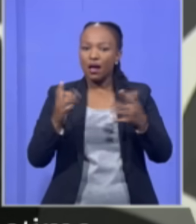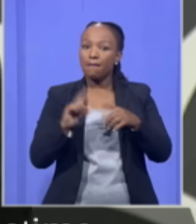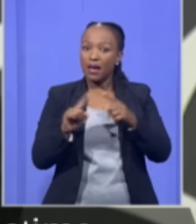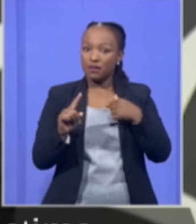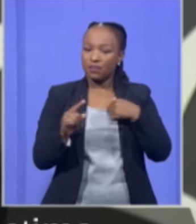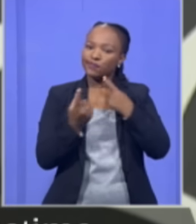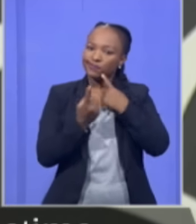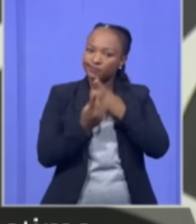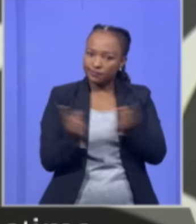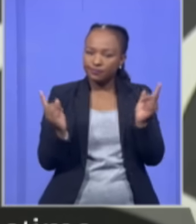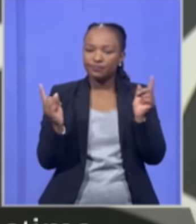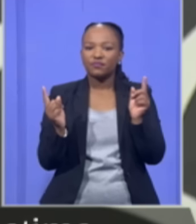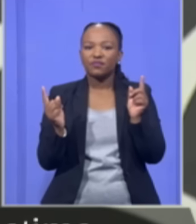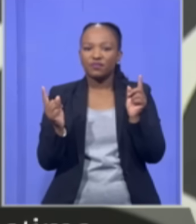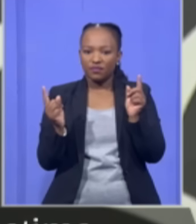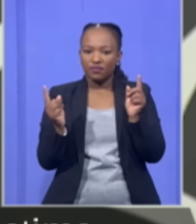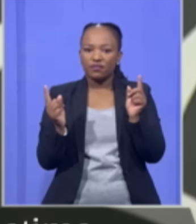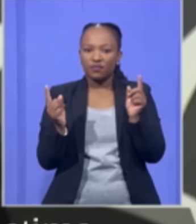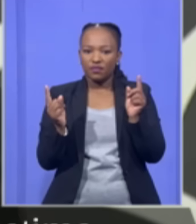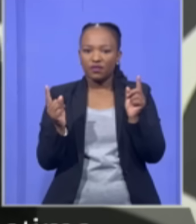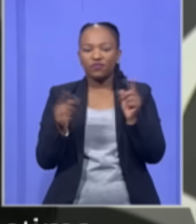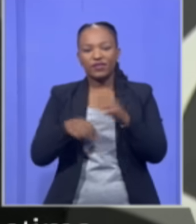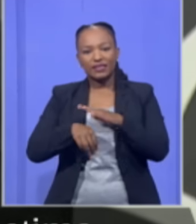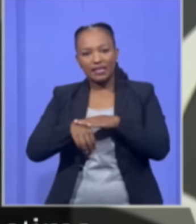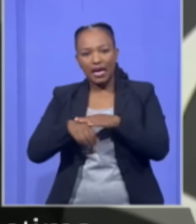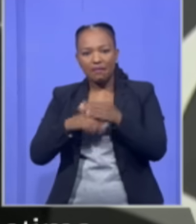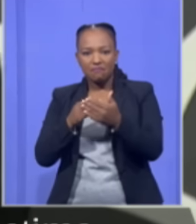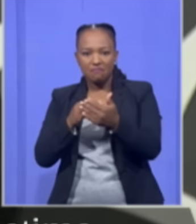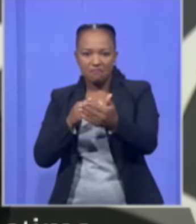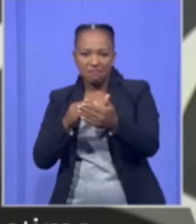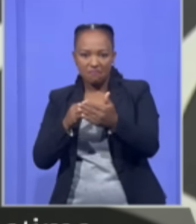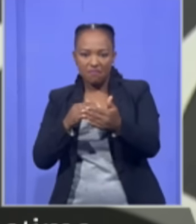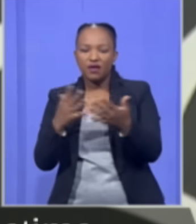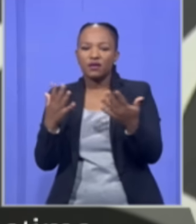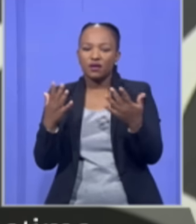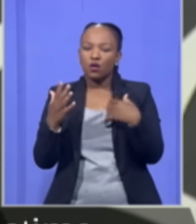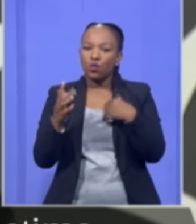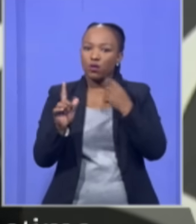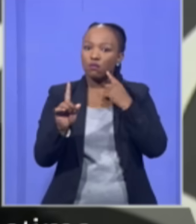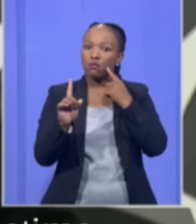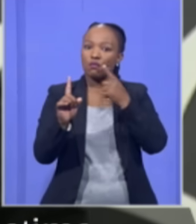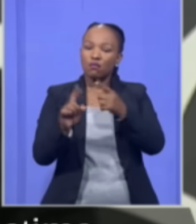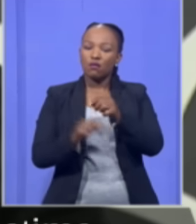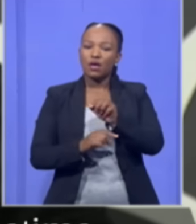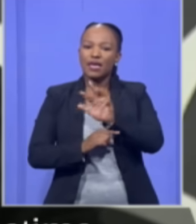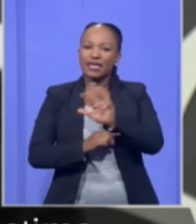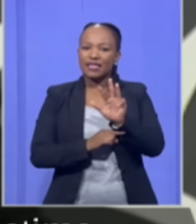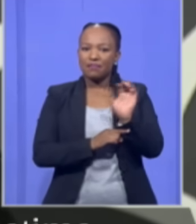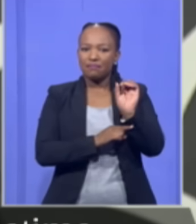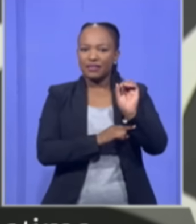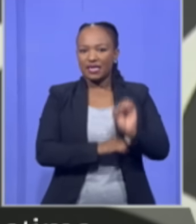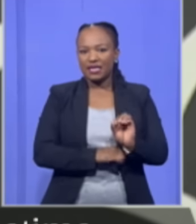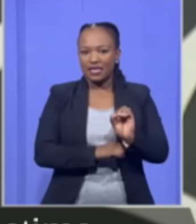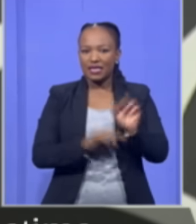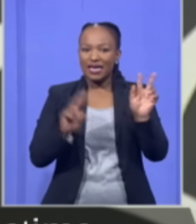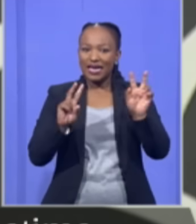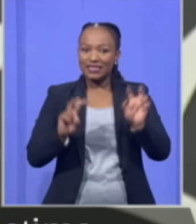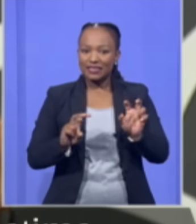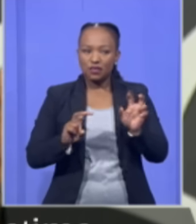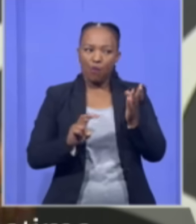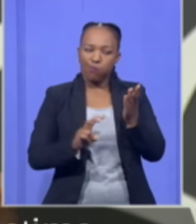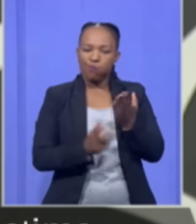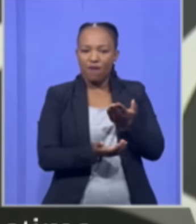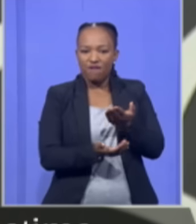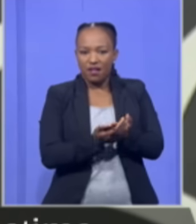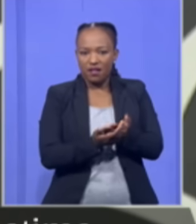that, during this period we have been able to achieve 99% of electricity availability. Of